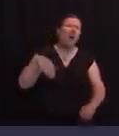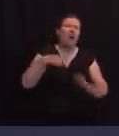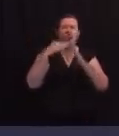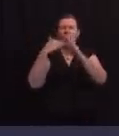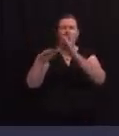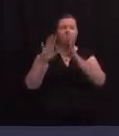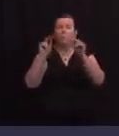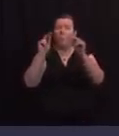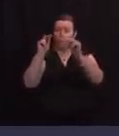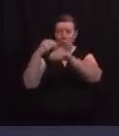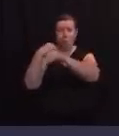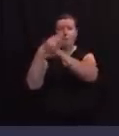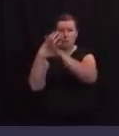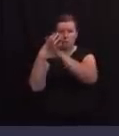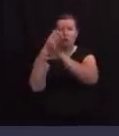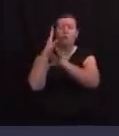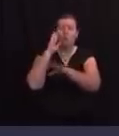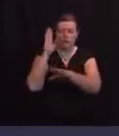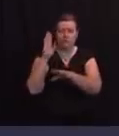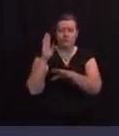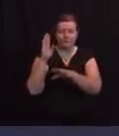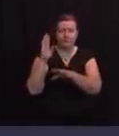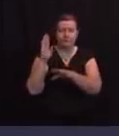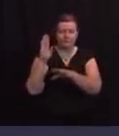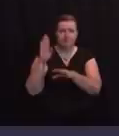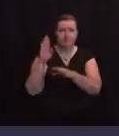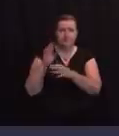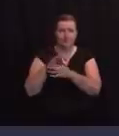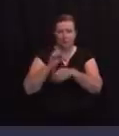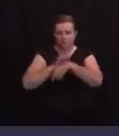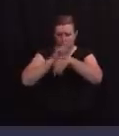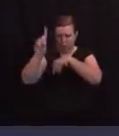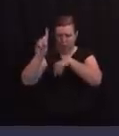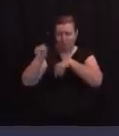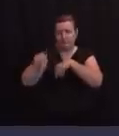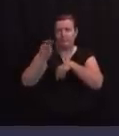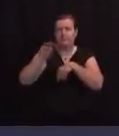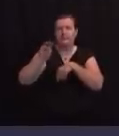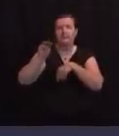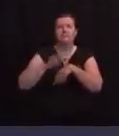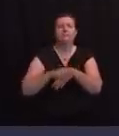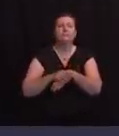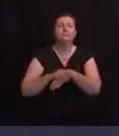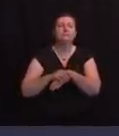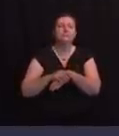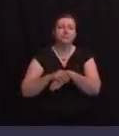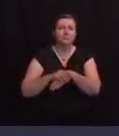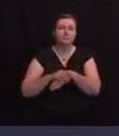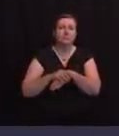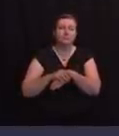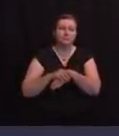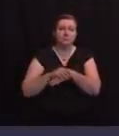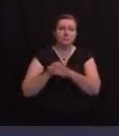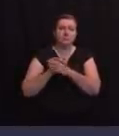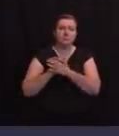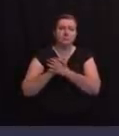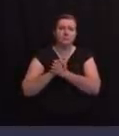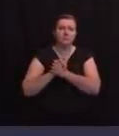you. We will have, unless you hear otherwise, 1 o'clock, we will be with you, but it will be